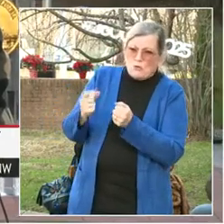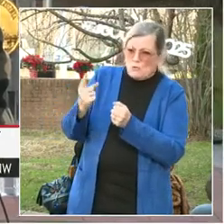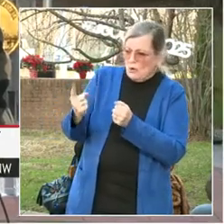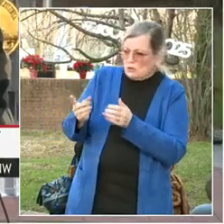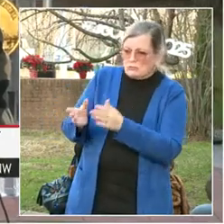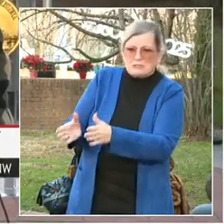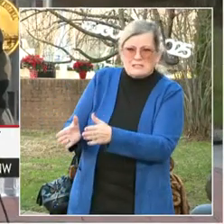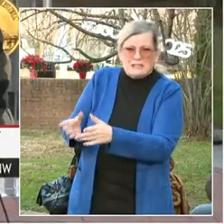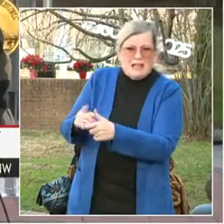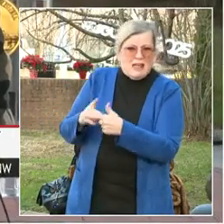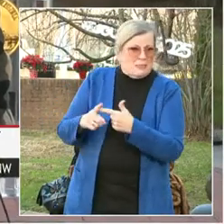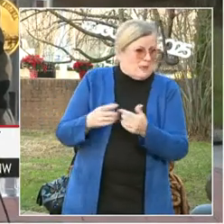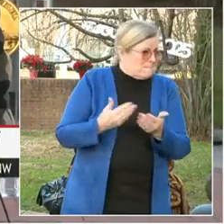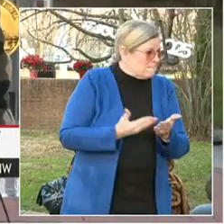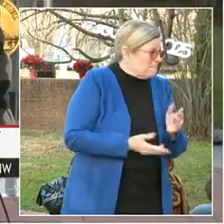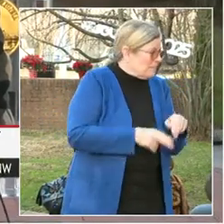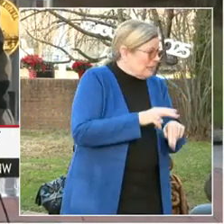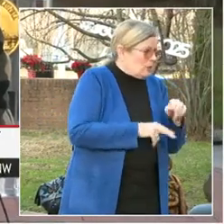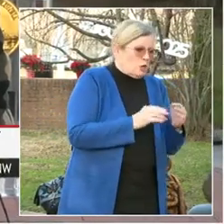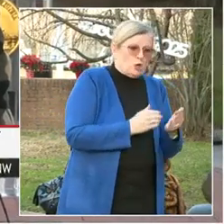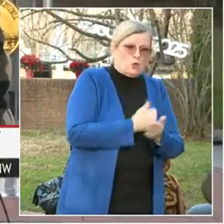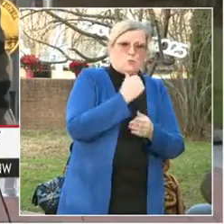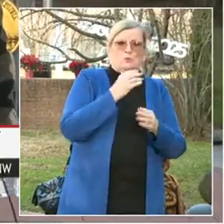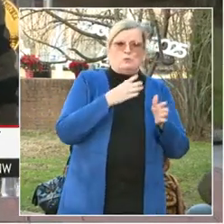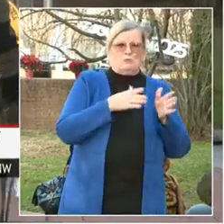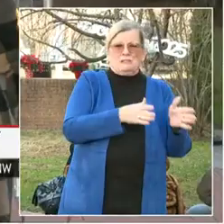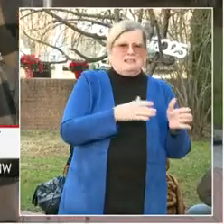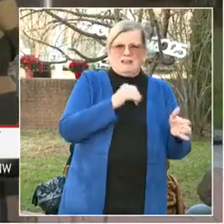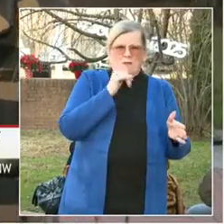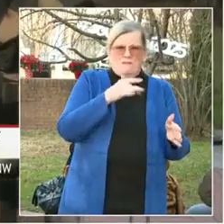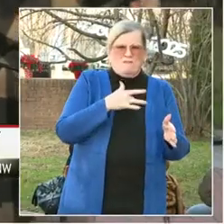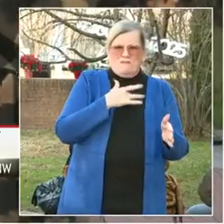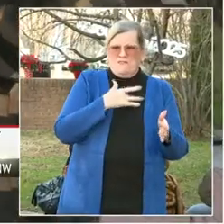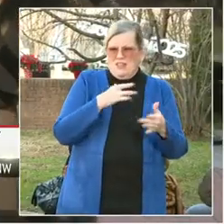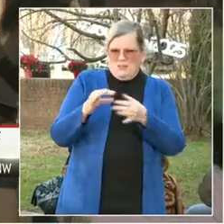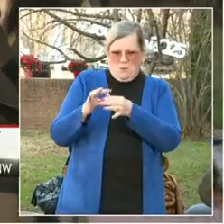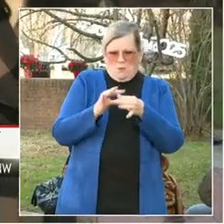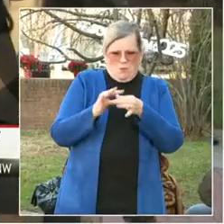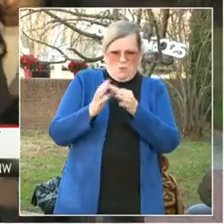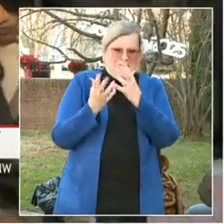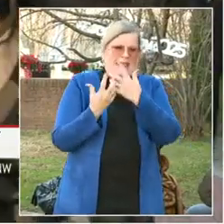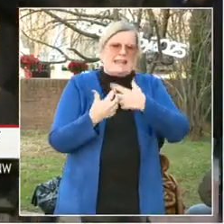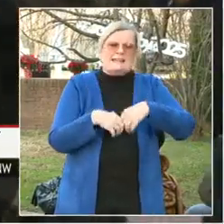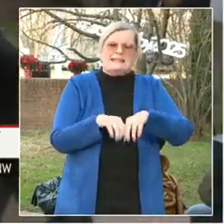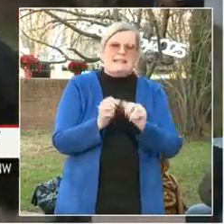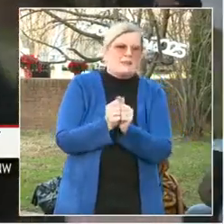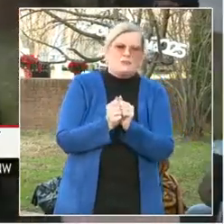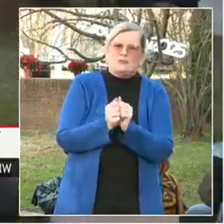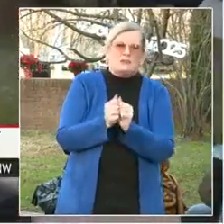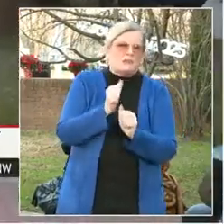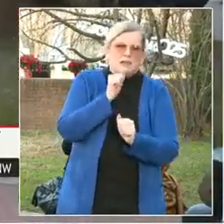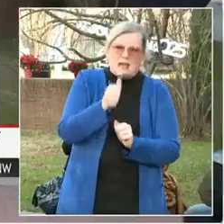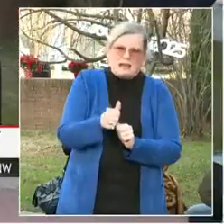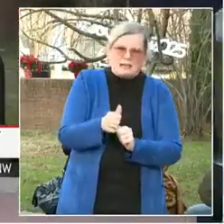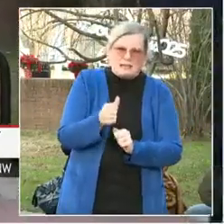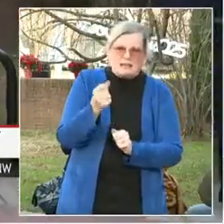and it's not together. I got it. I appreciate that statement. Okay, last one.